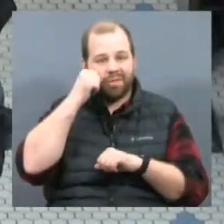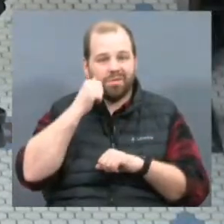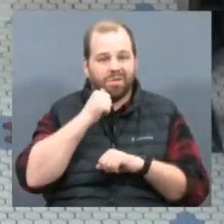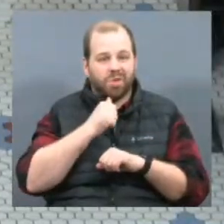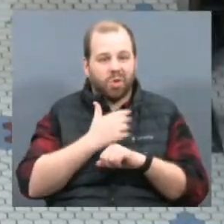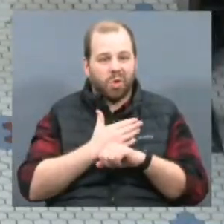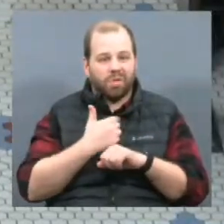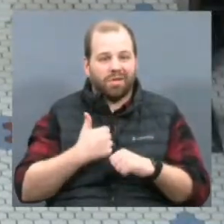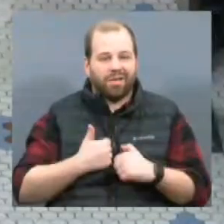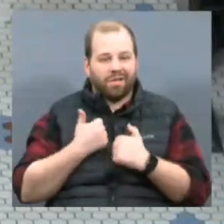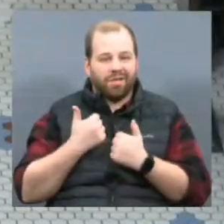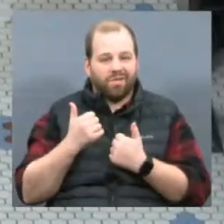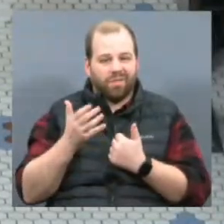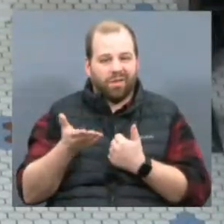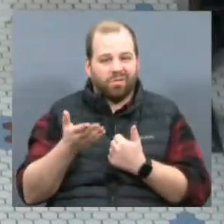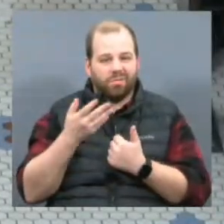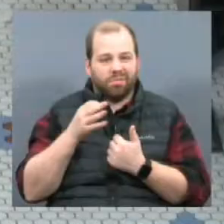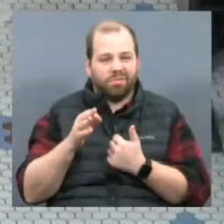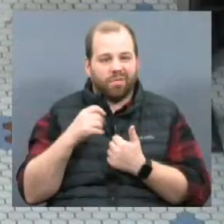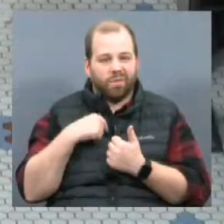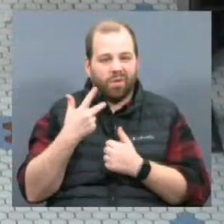years, but